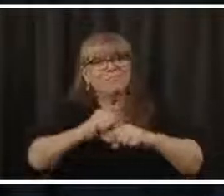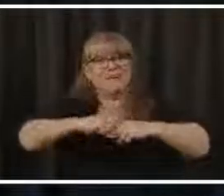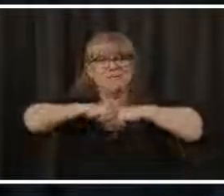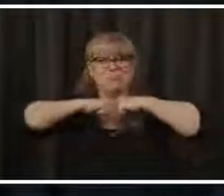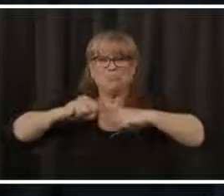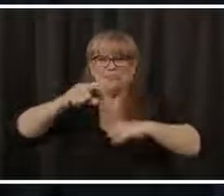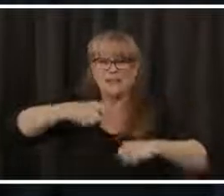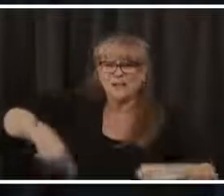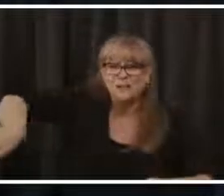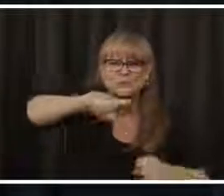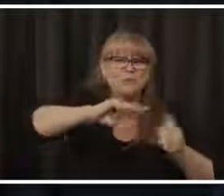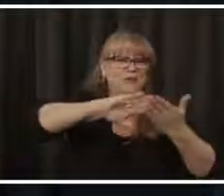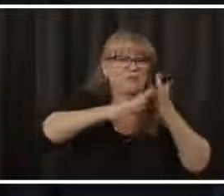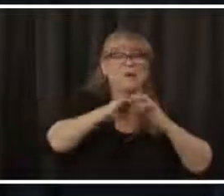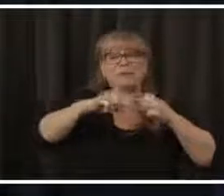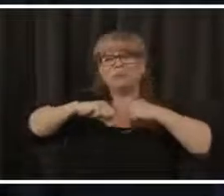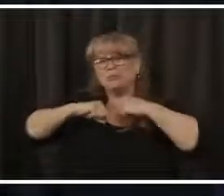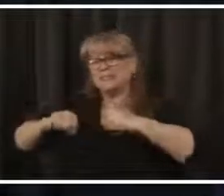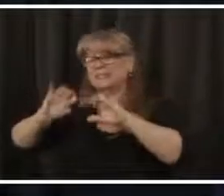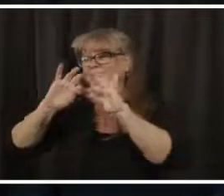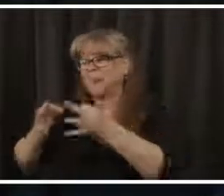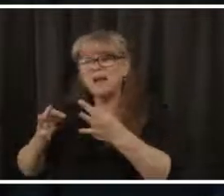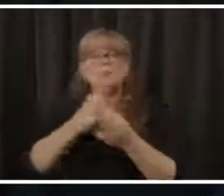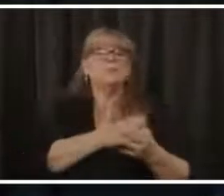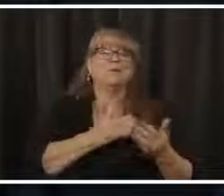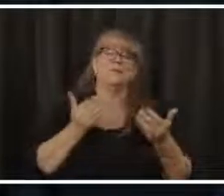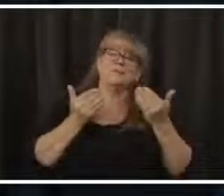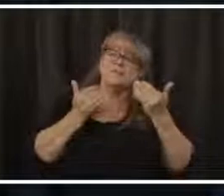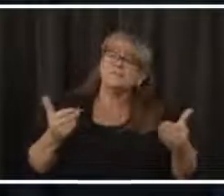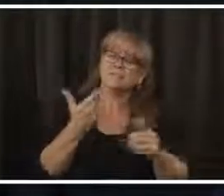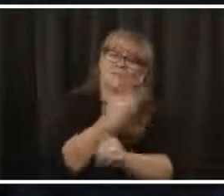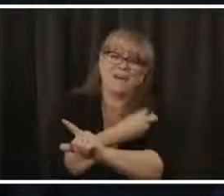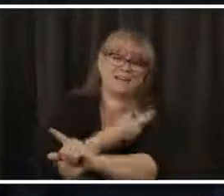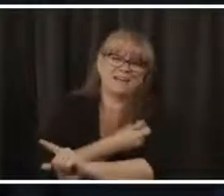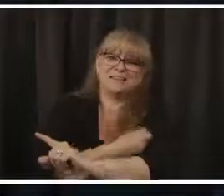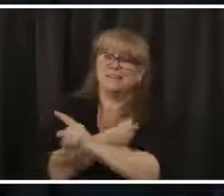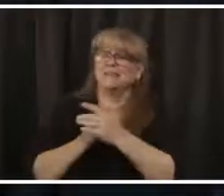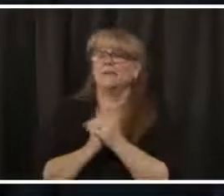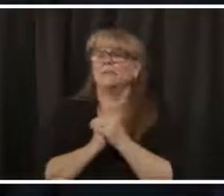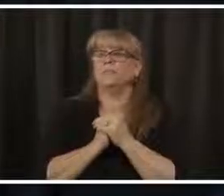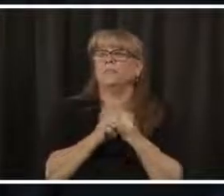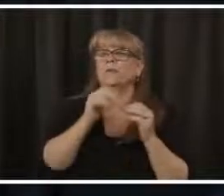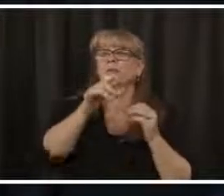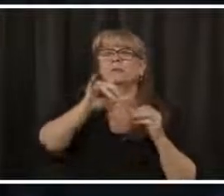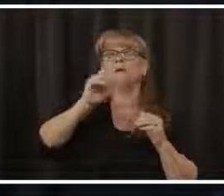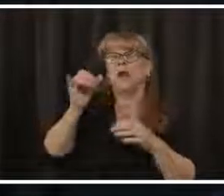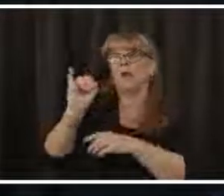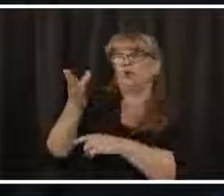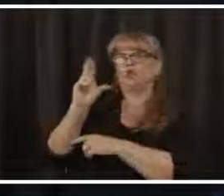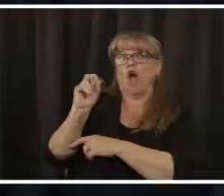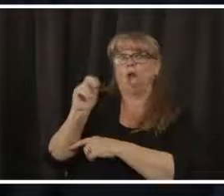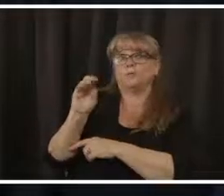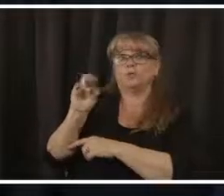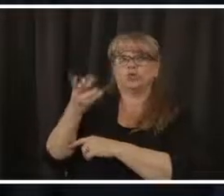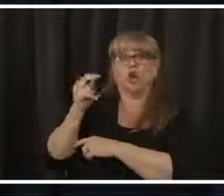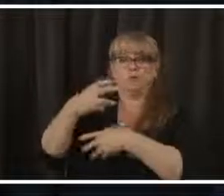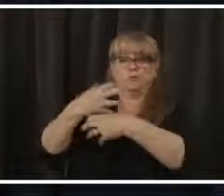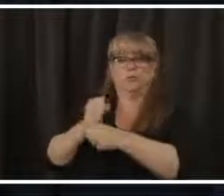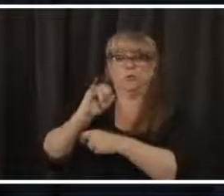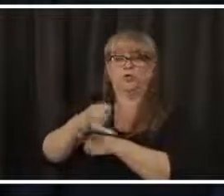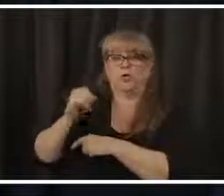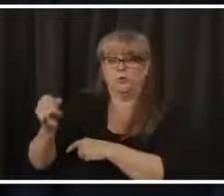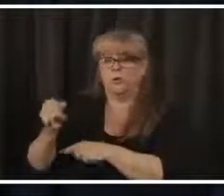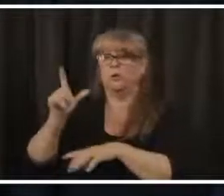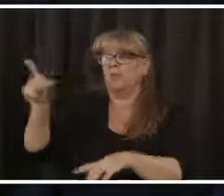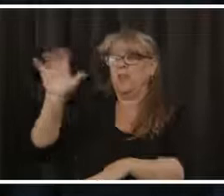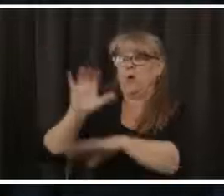vaccinated. Update on the Johnson & Johnson vaccine. Following the 2-week pause from the FDA last Friday, CDPHE